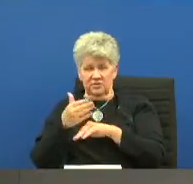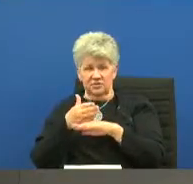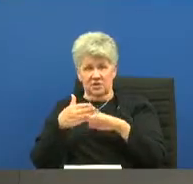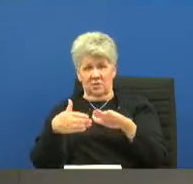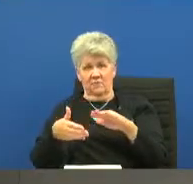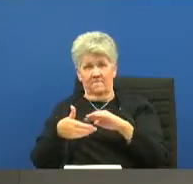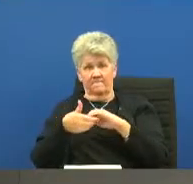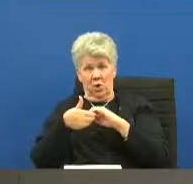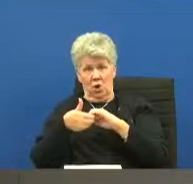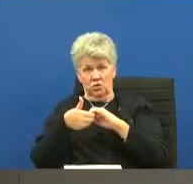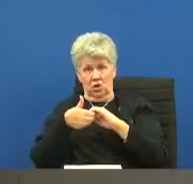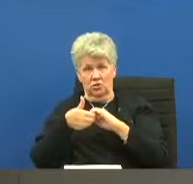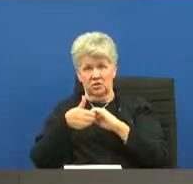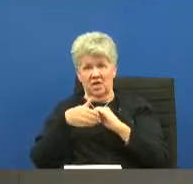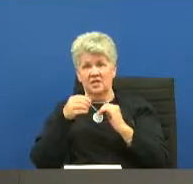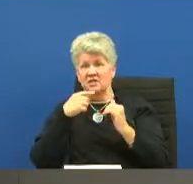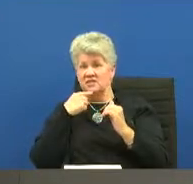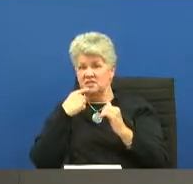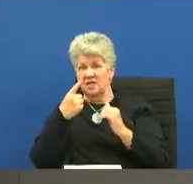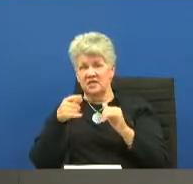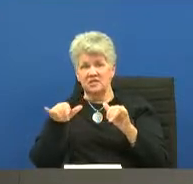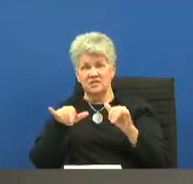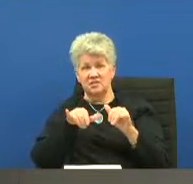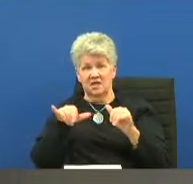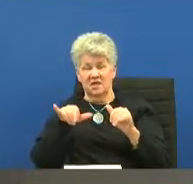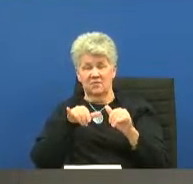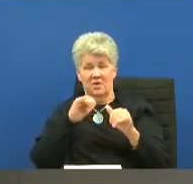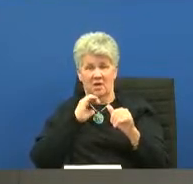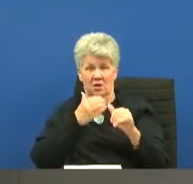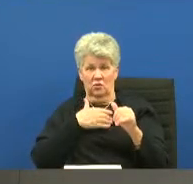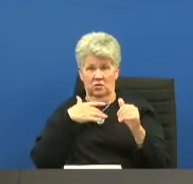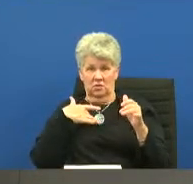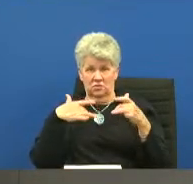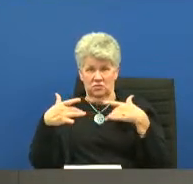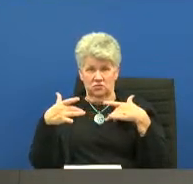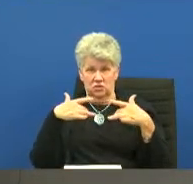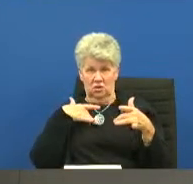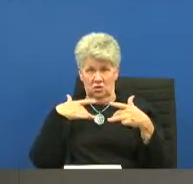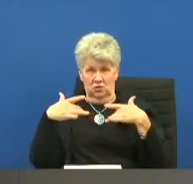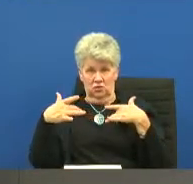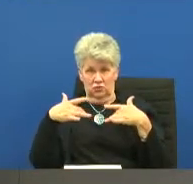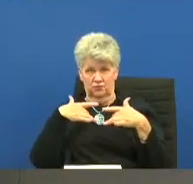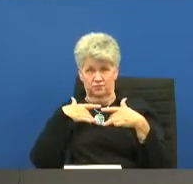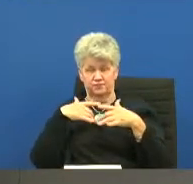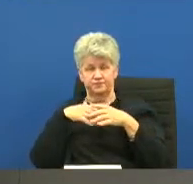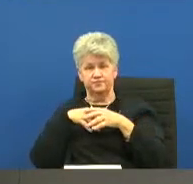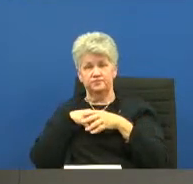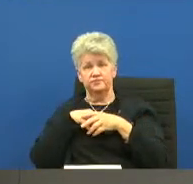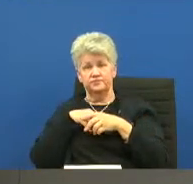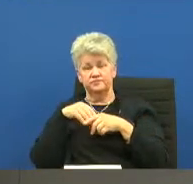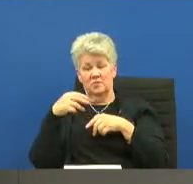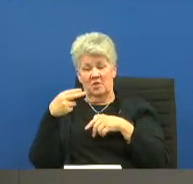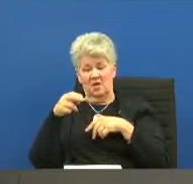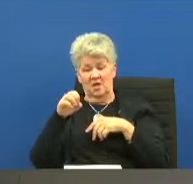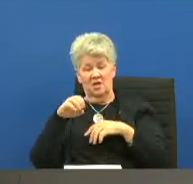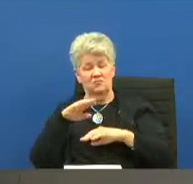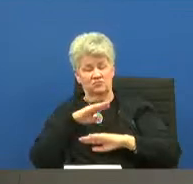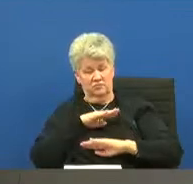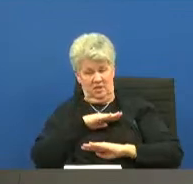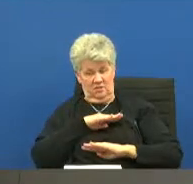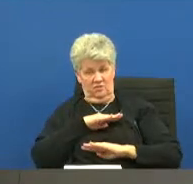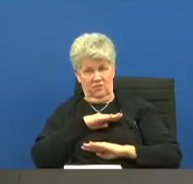He also expressed some of the same concerns that we've heard voiced here today. He was satisfied